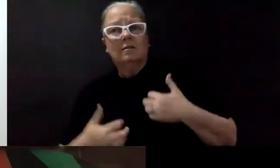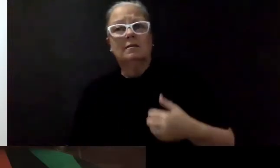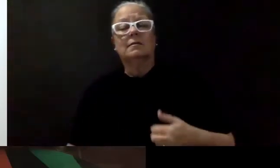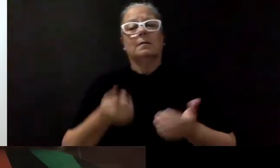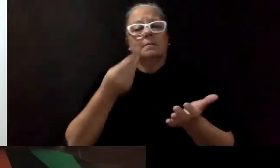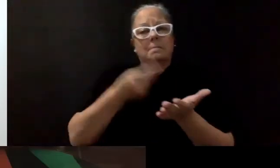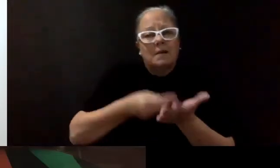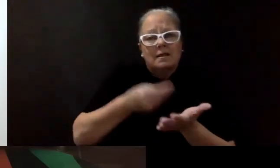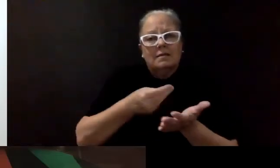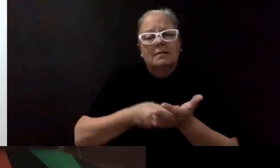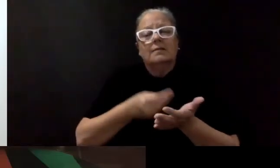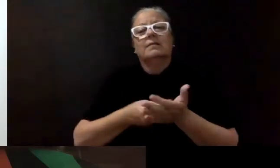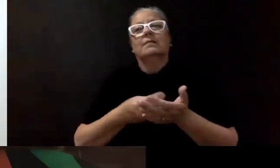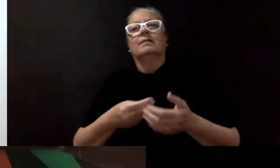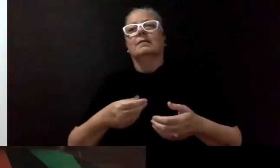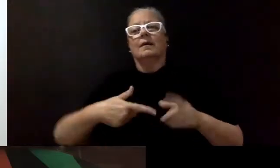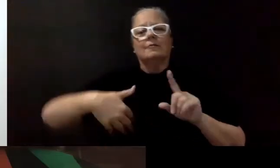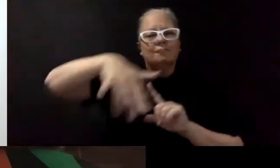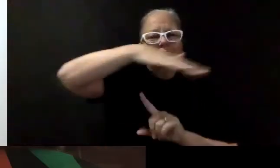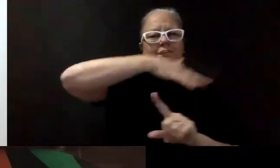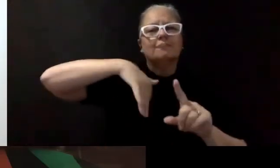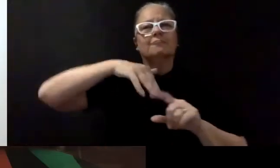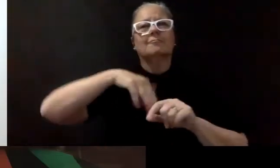and environmental well-being.